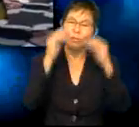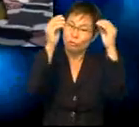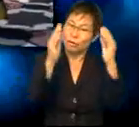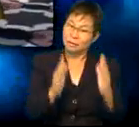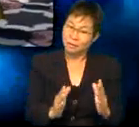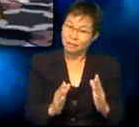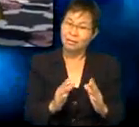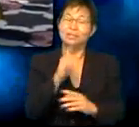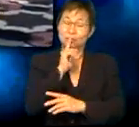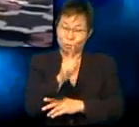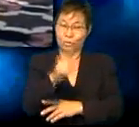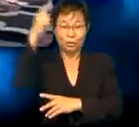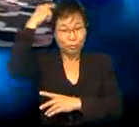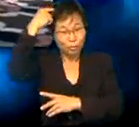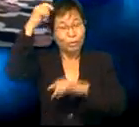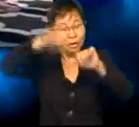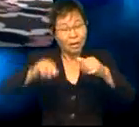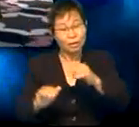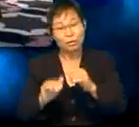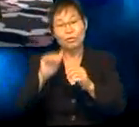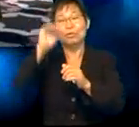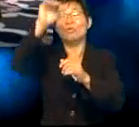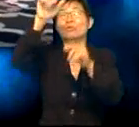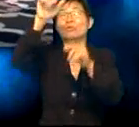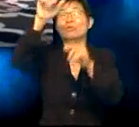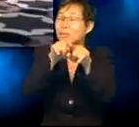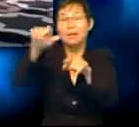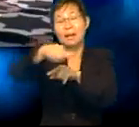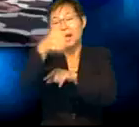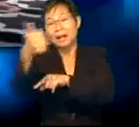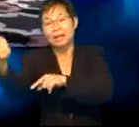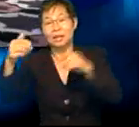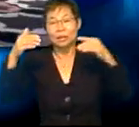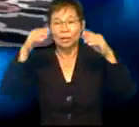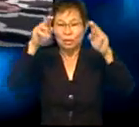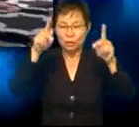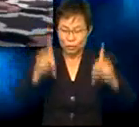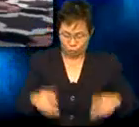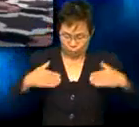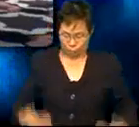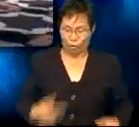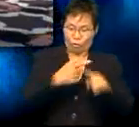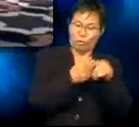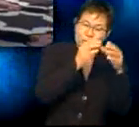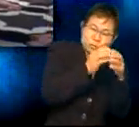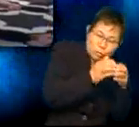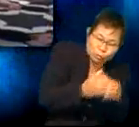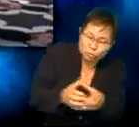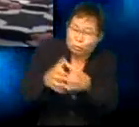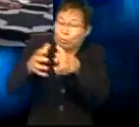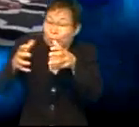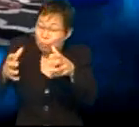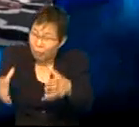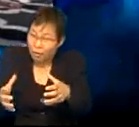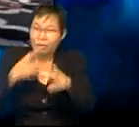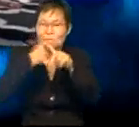Professor, of course the brain can grow just like any human body from small to big. From a